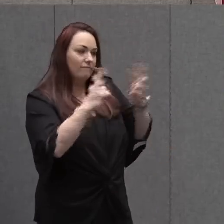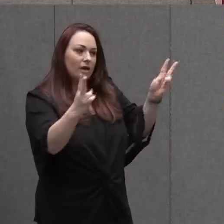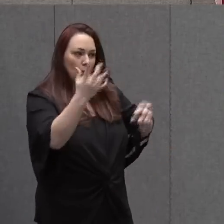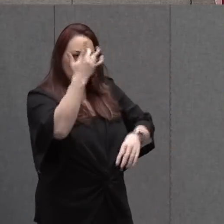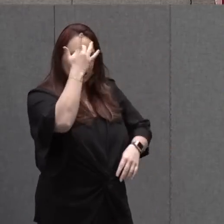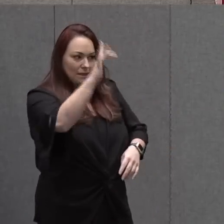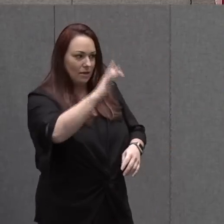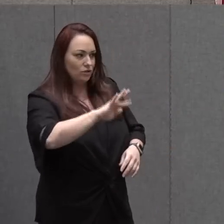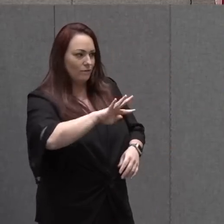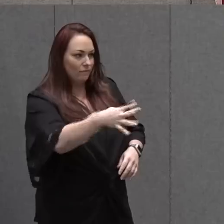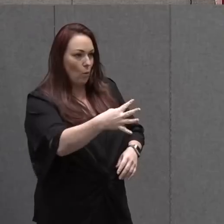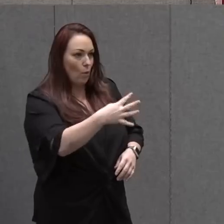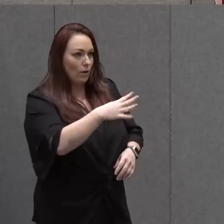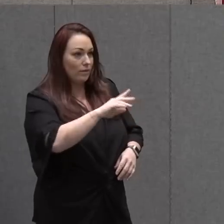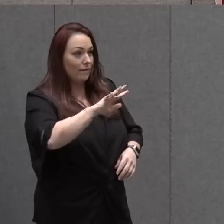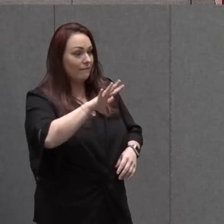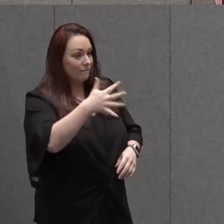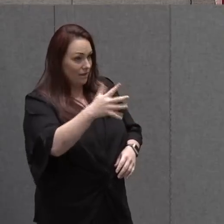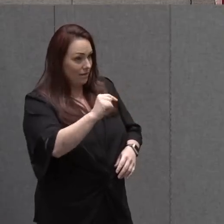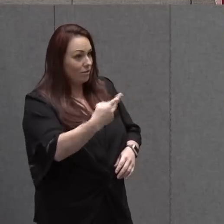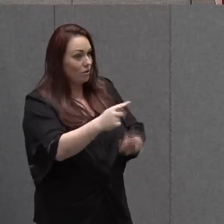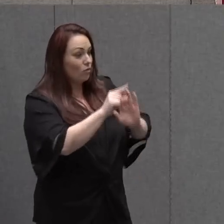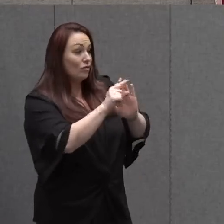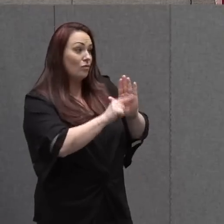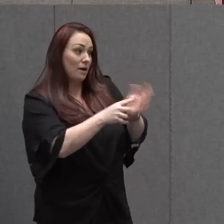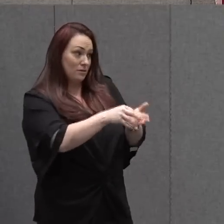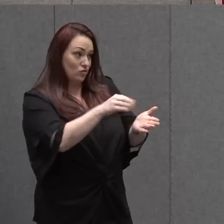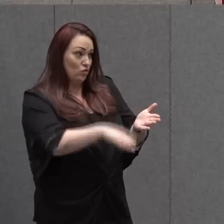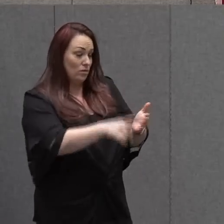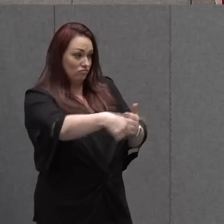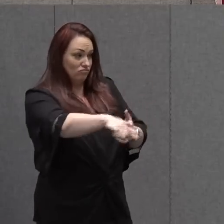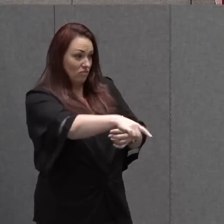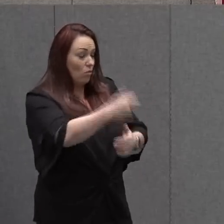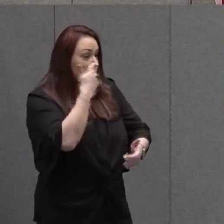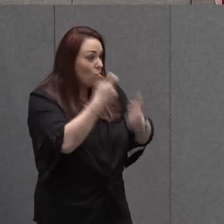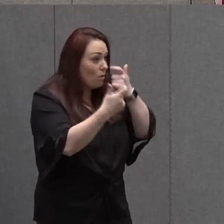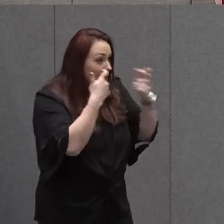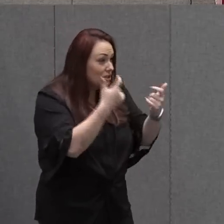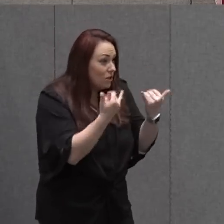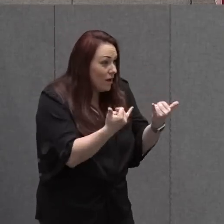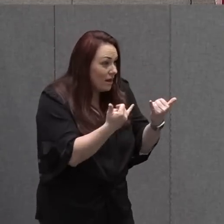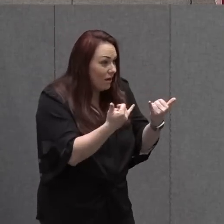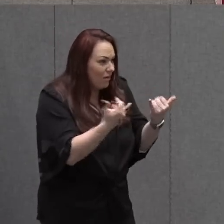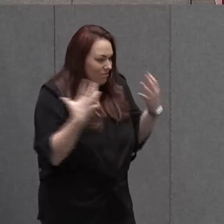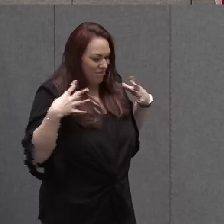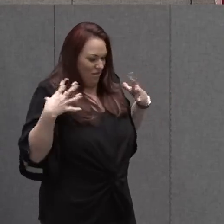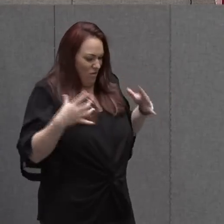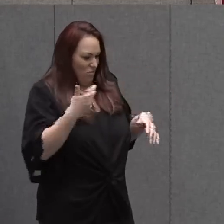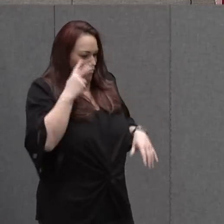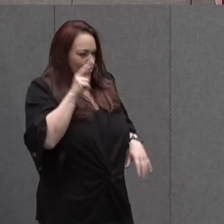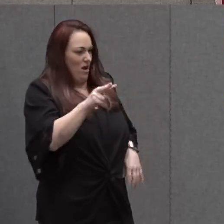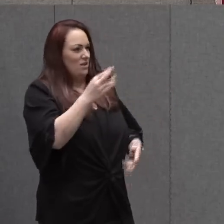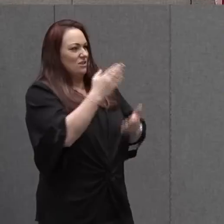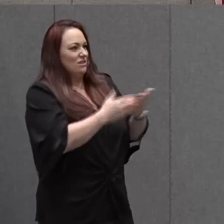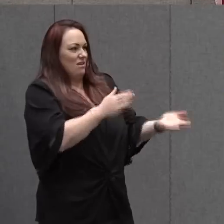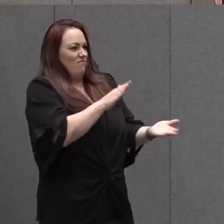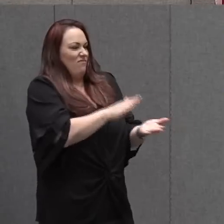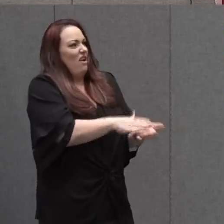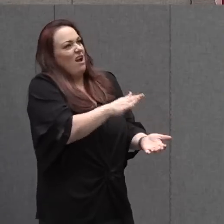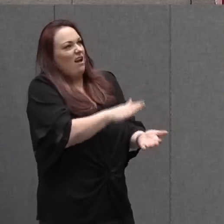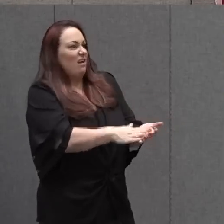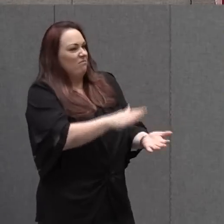intelligent 4th and 5th grade students out there watching right now. And they don't want to watch some rhyming